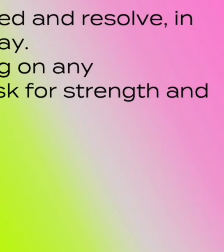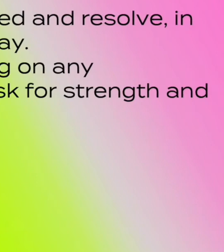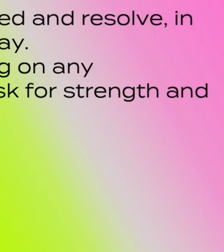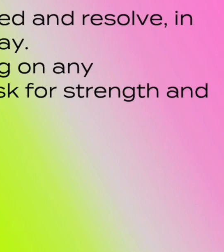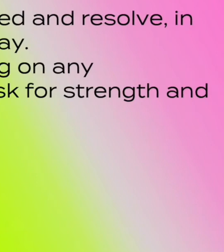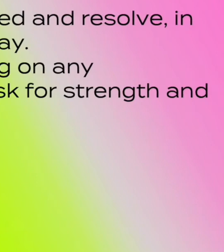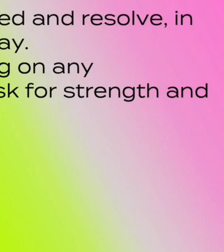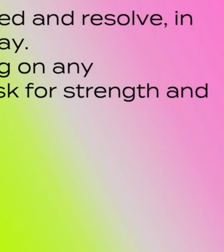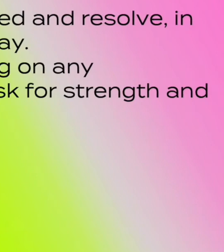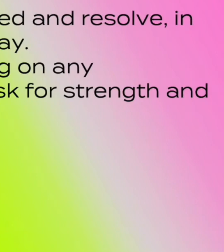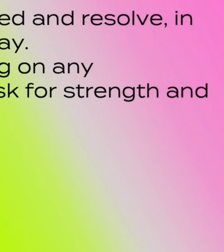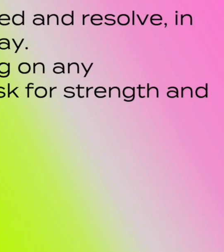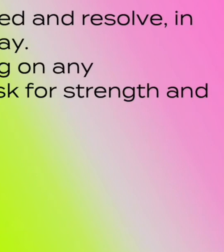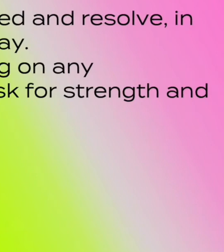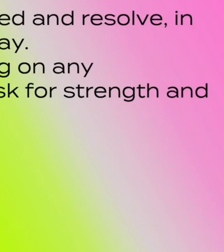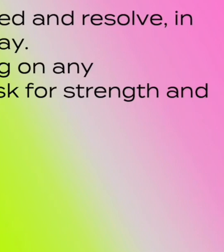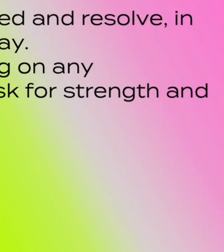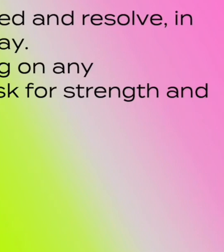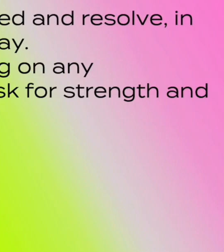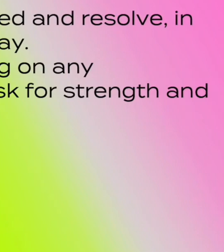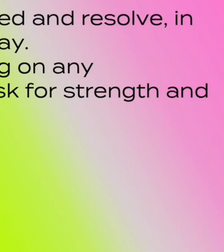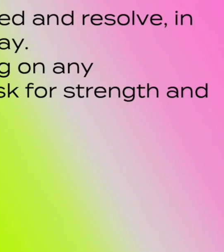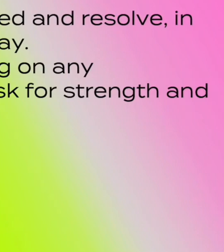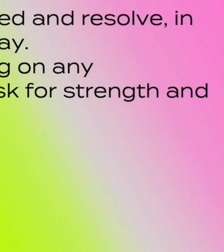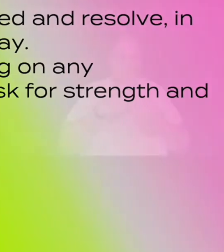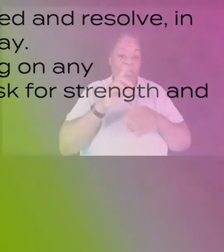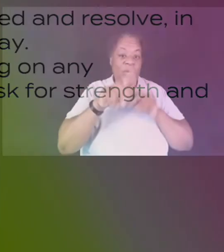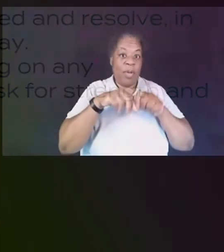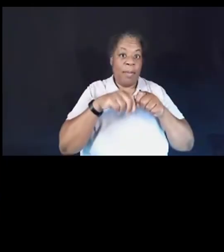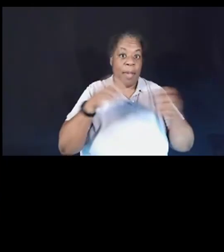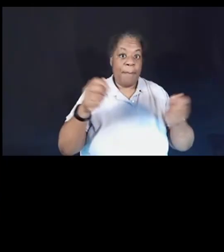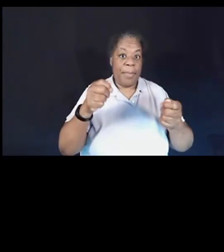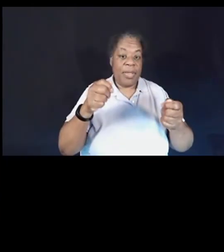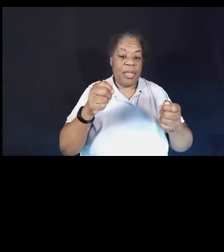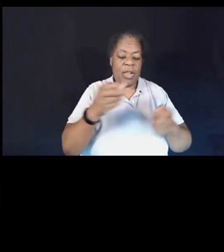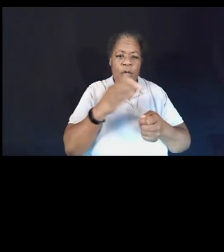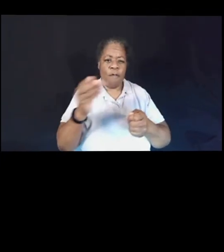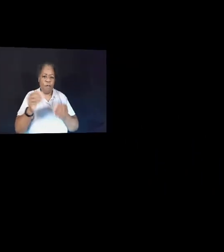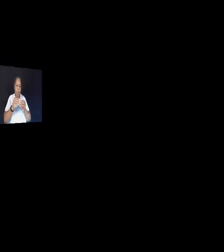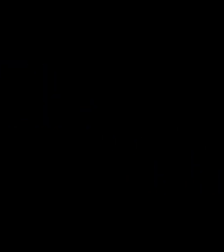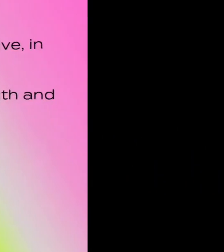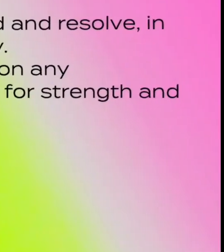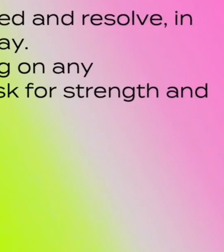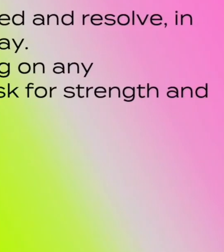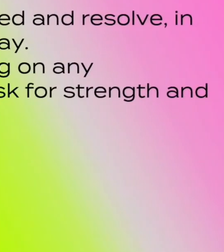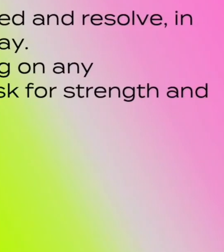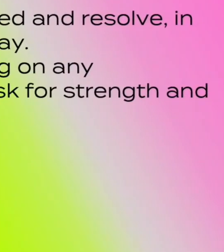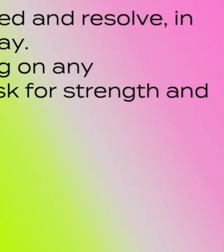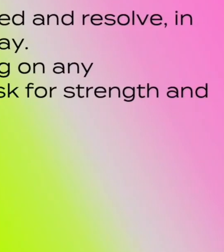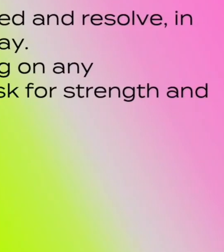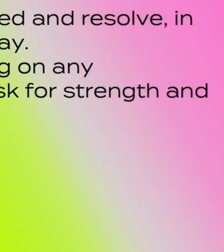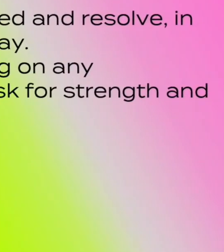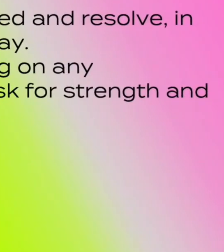Finally, as you close, take a few more deep, centering breaths and thank God for this time together.